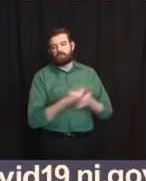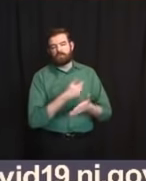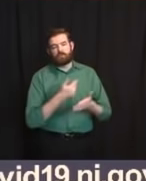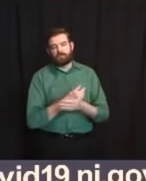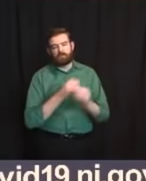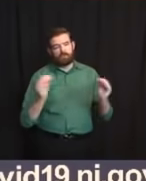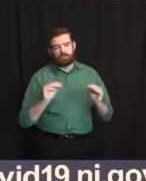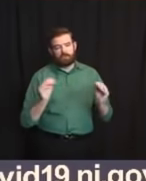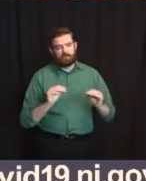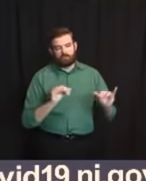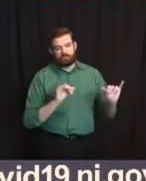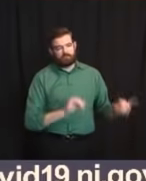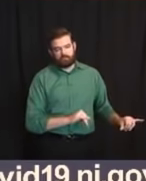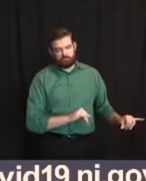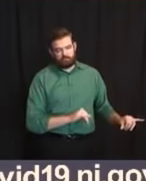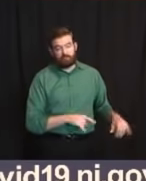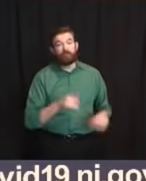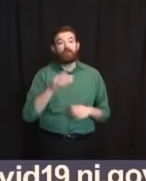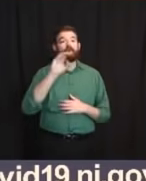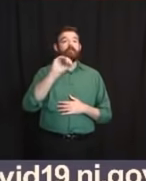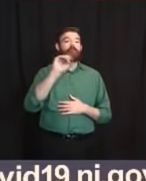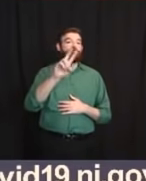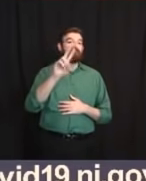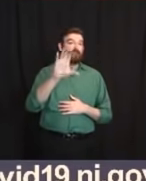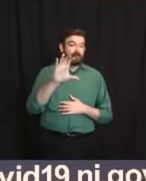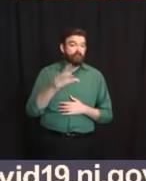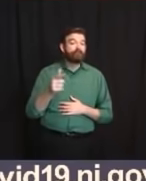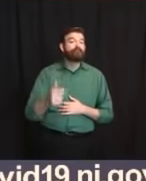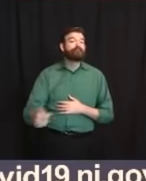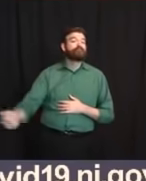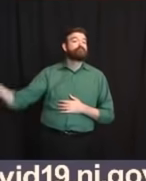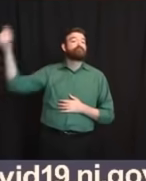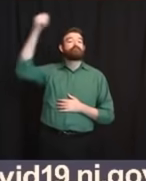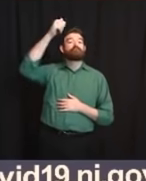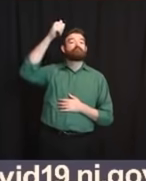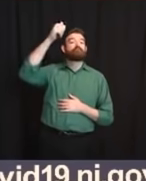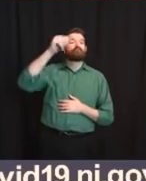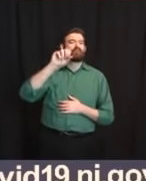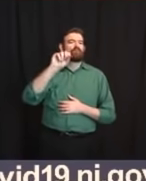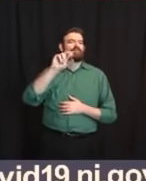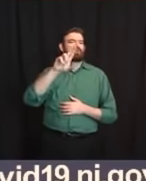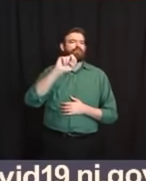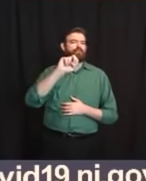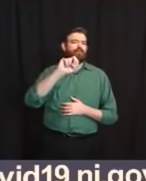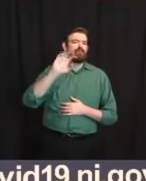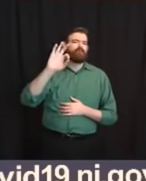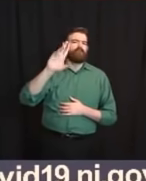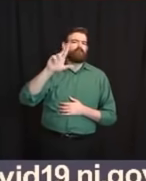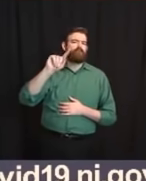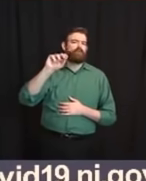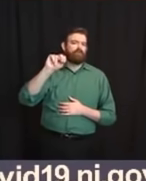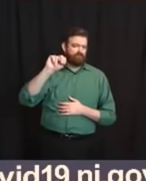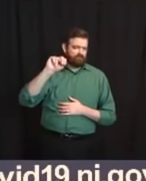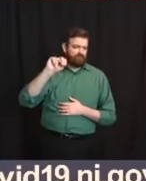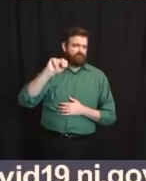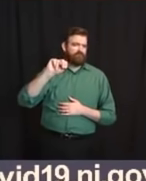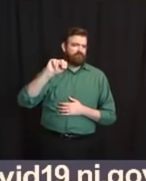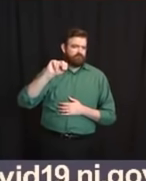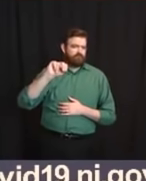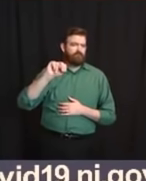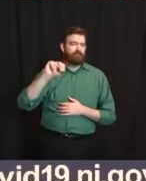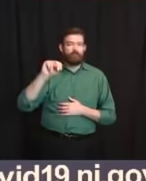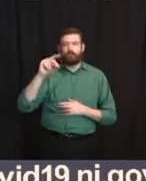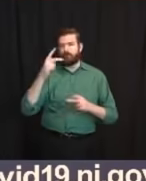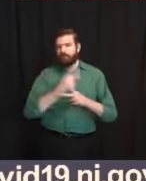her team are doing a really good job of wargaming and figuring out exactly, including reconfiguration of the actual